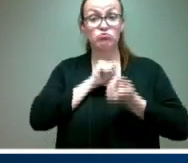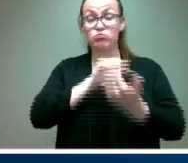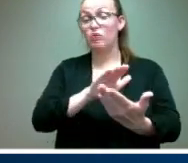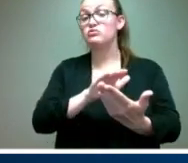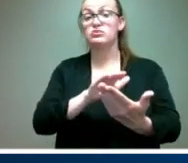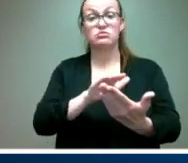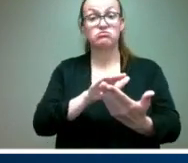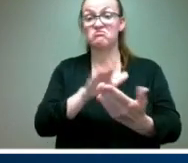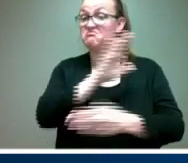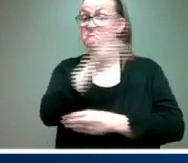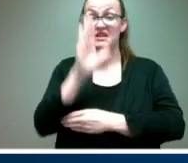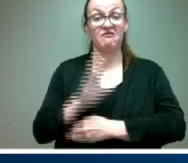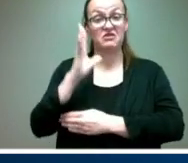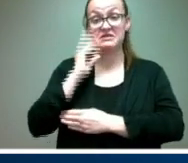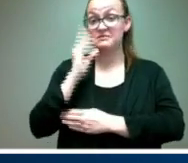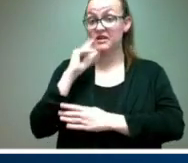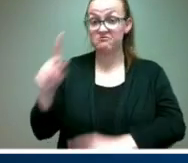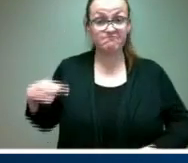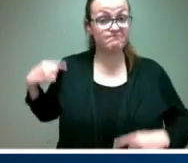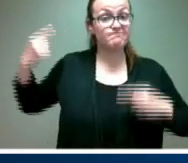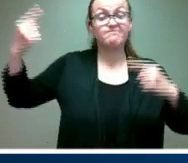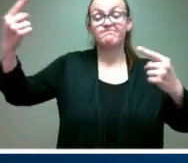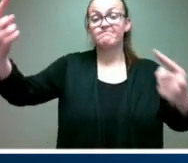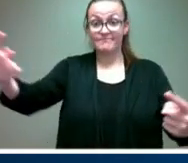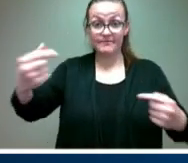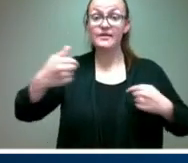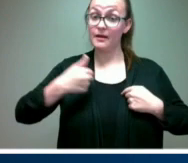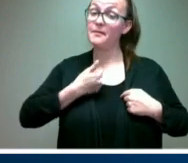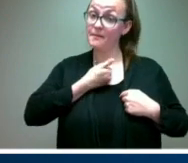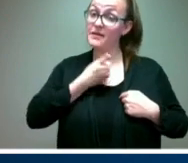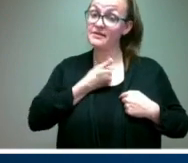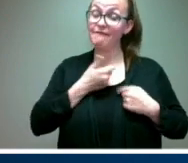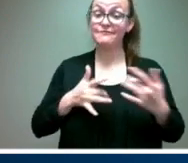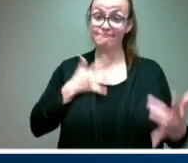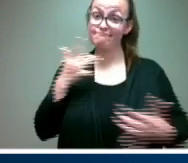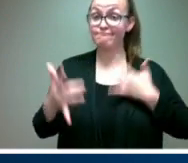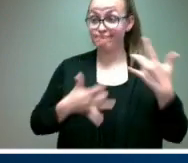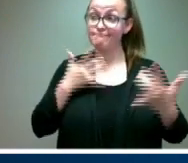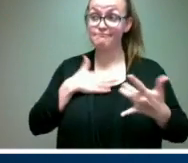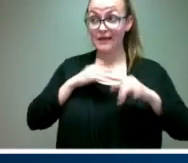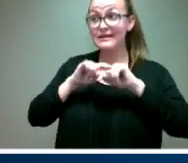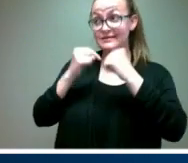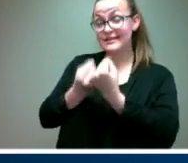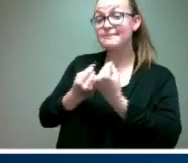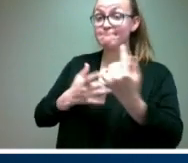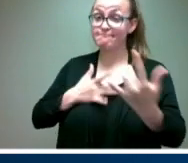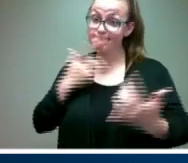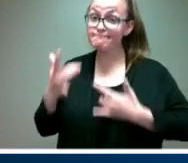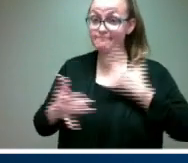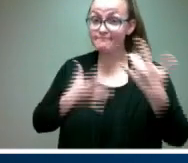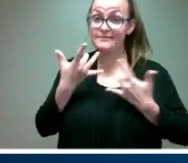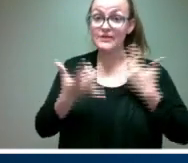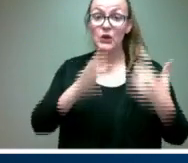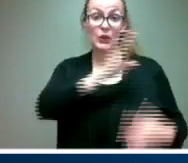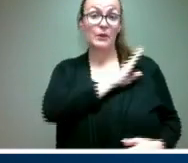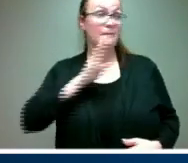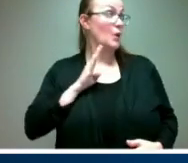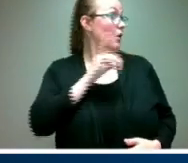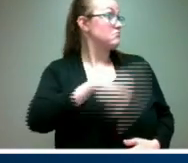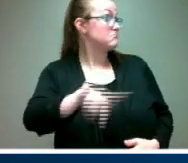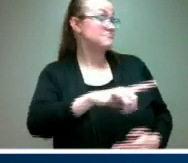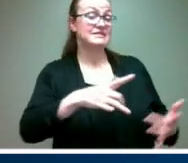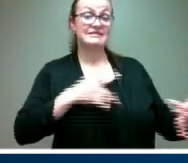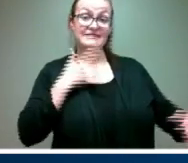I'm excited. I know our team is excited. The board is excited, and we're breaking those walls,